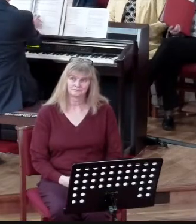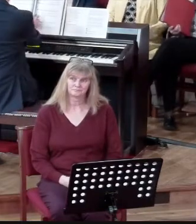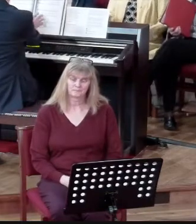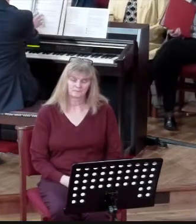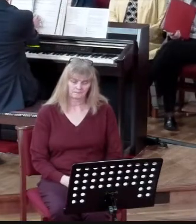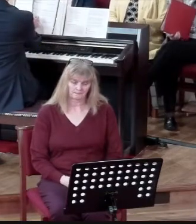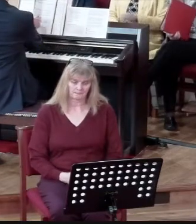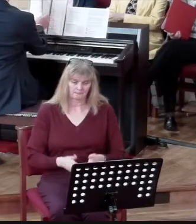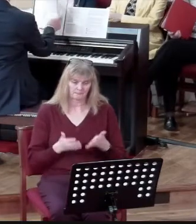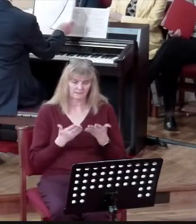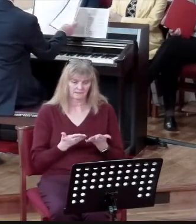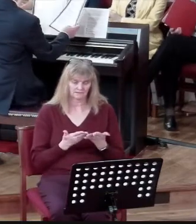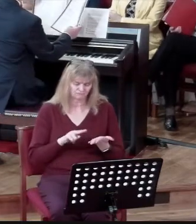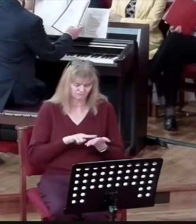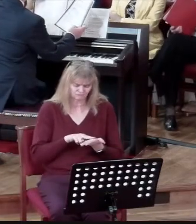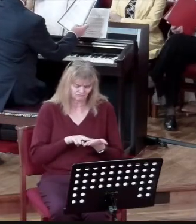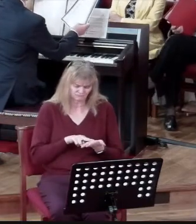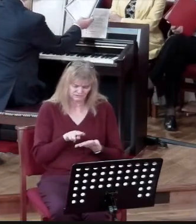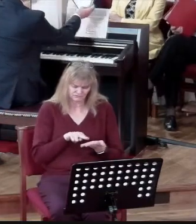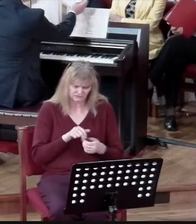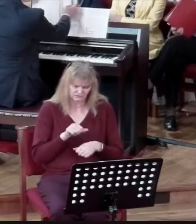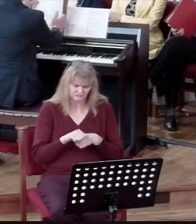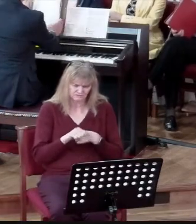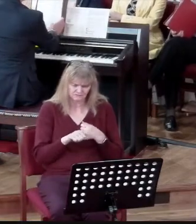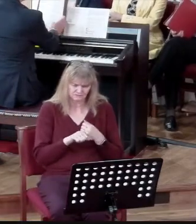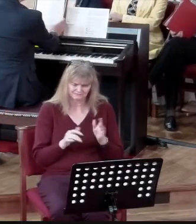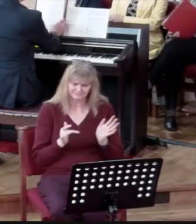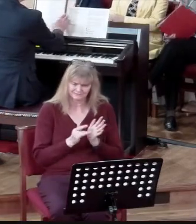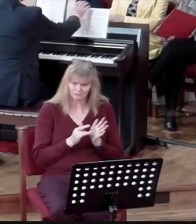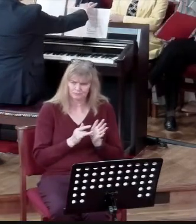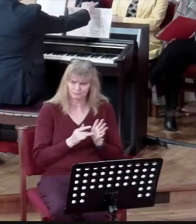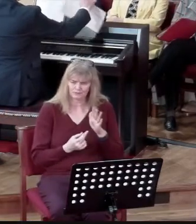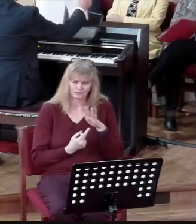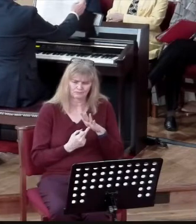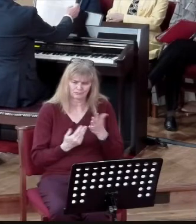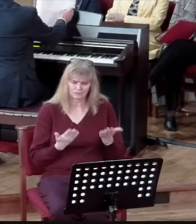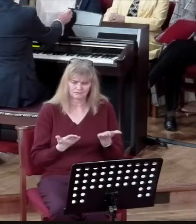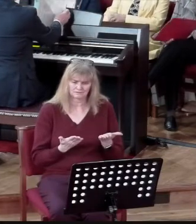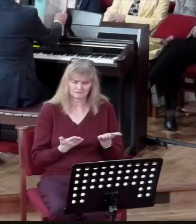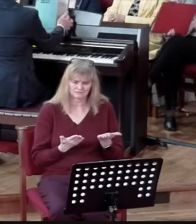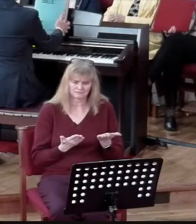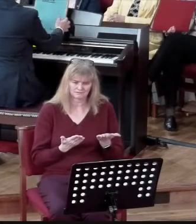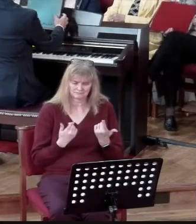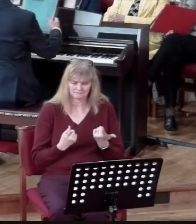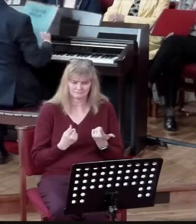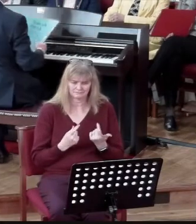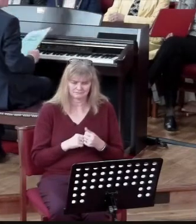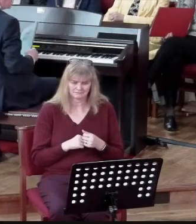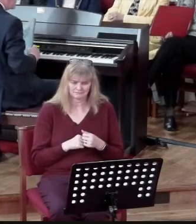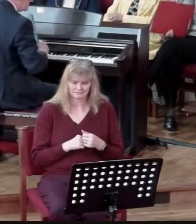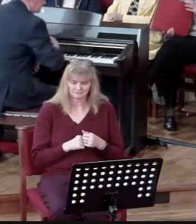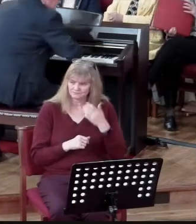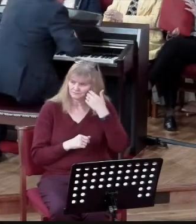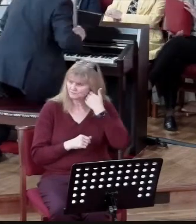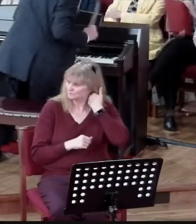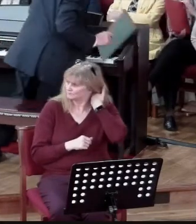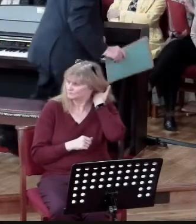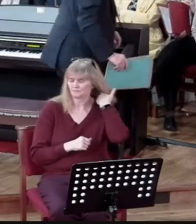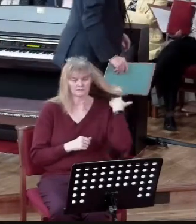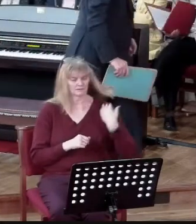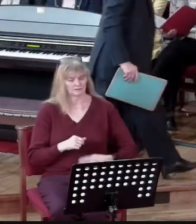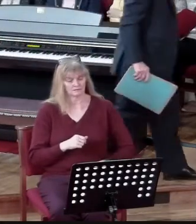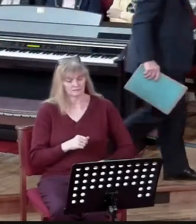Meals are very important to us. We all like eating, I suppose. Some of us eating perhaps more than we should, but